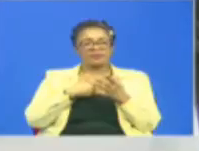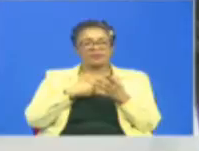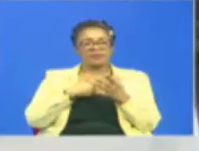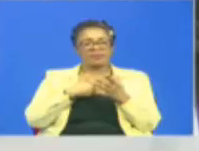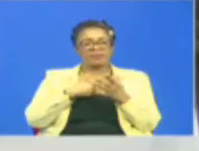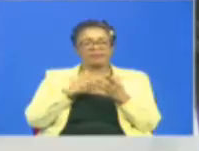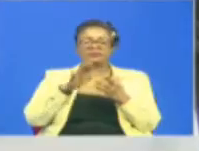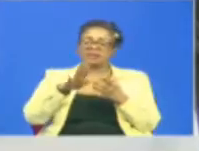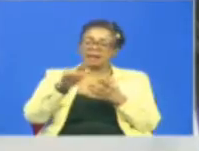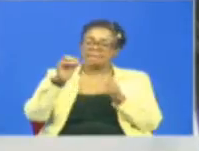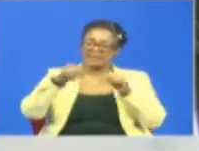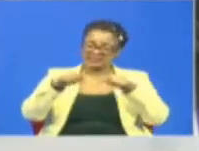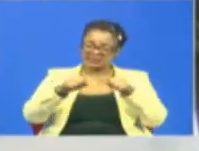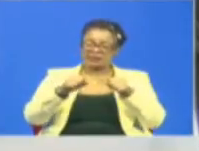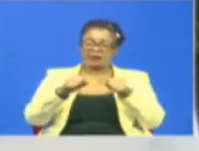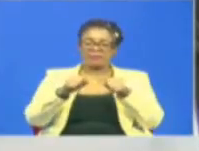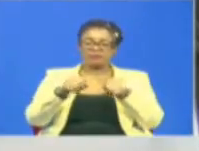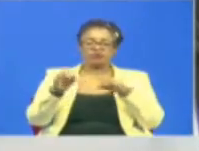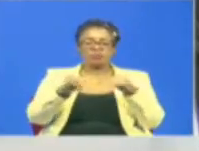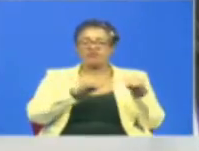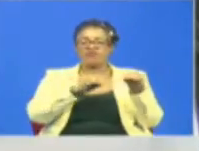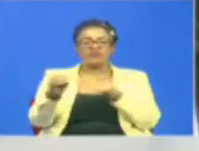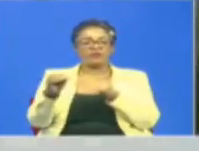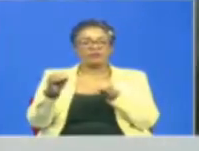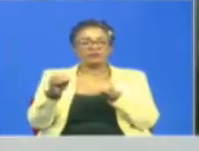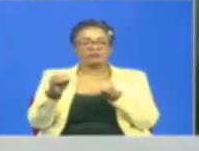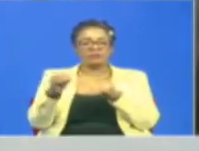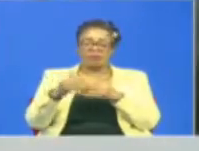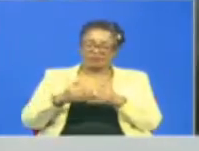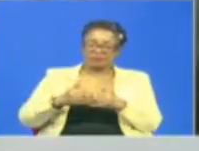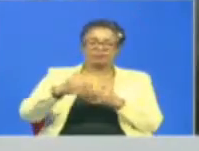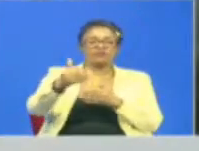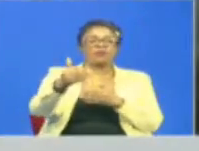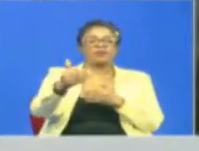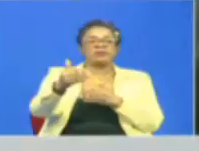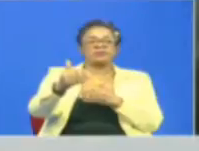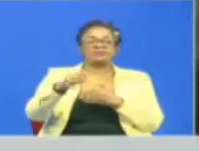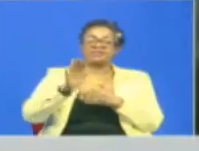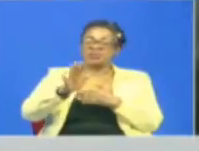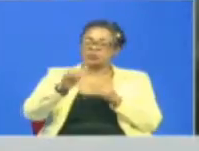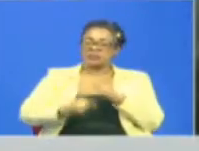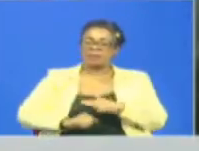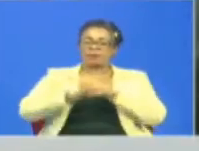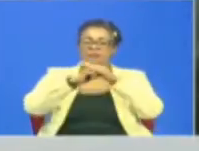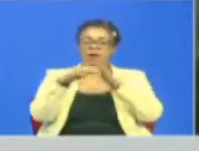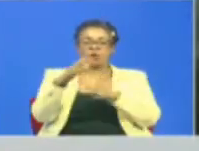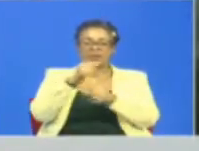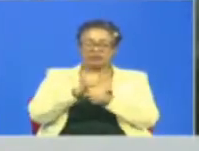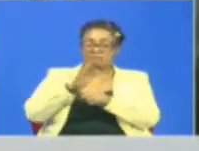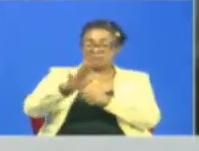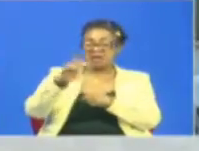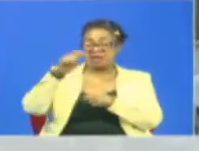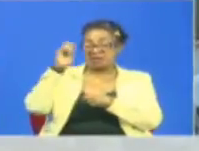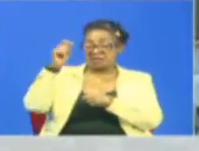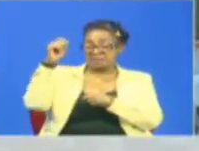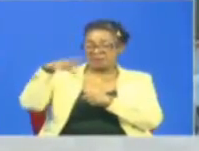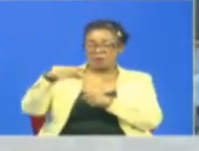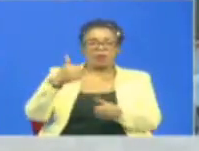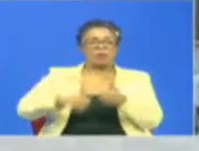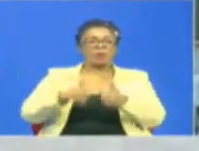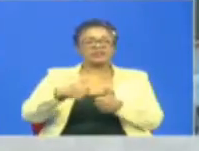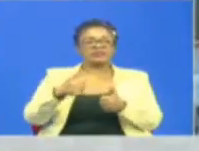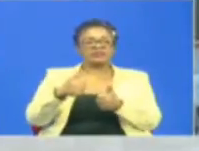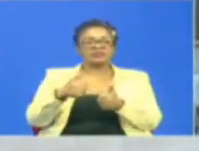the ability, the power to move, you know, the resolve to move forward. Moses was supported by his organization, Kenya Power, which purchased the